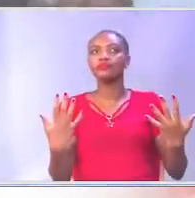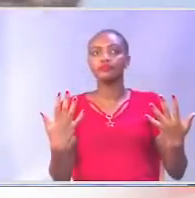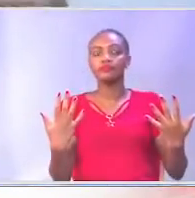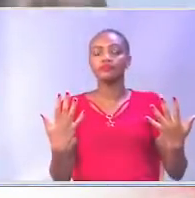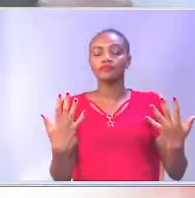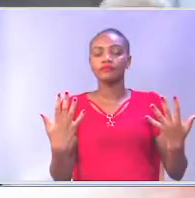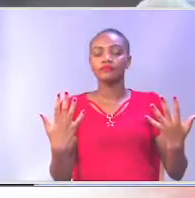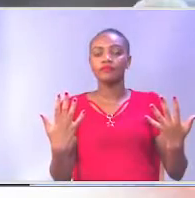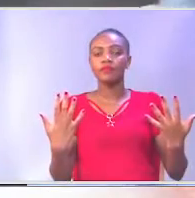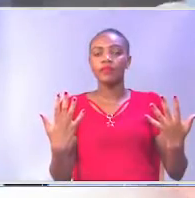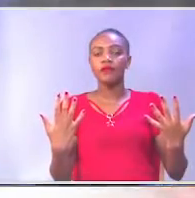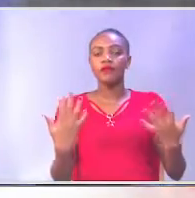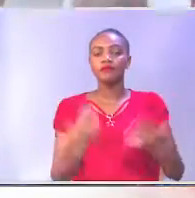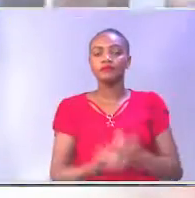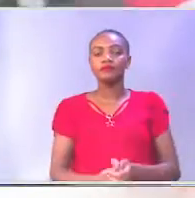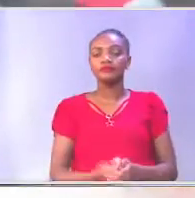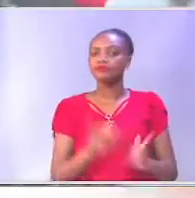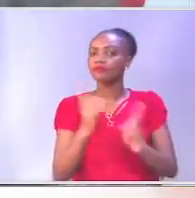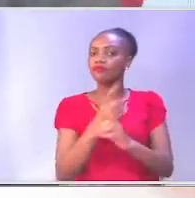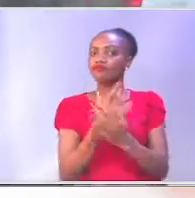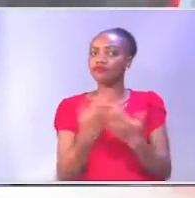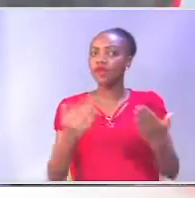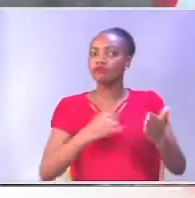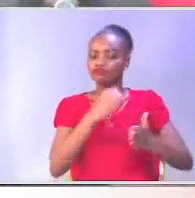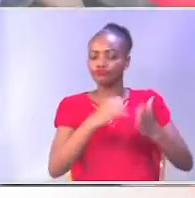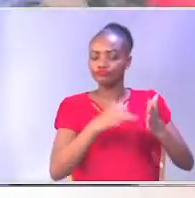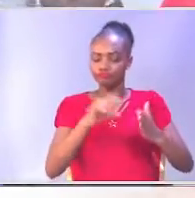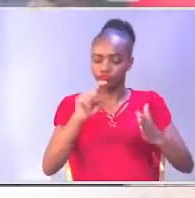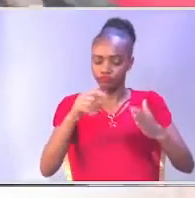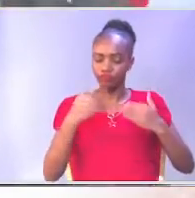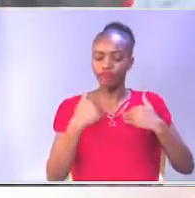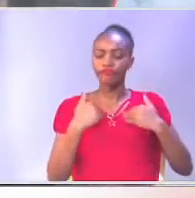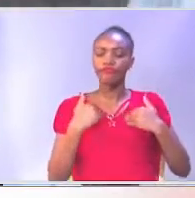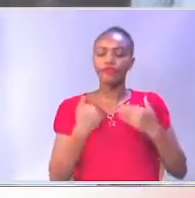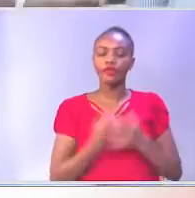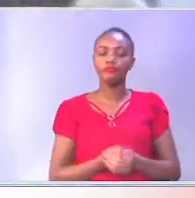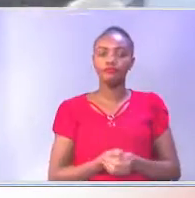madini. Hizi viwanda zizatoa ajira kwa vijana wetu.